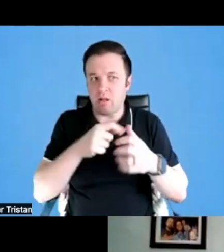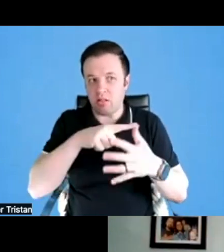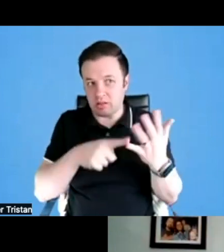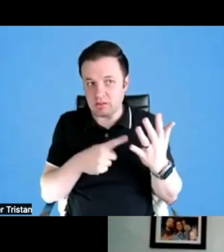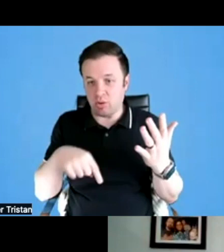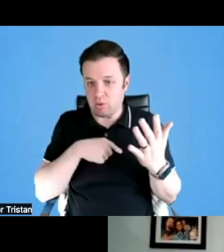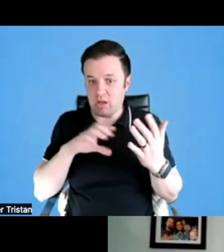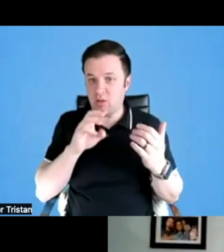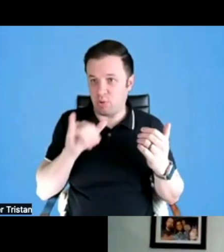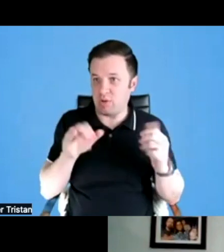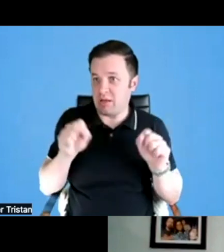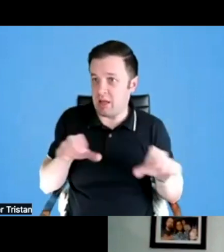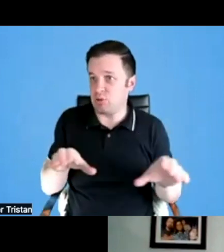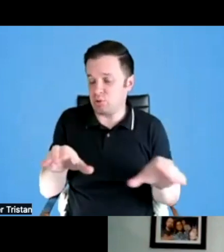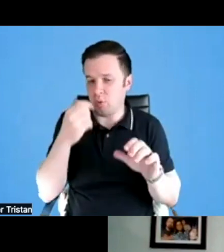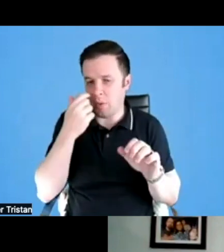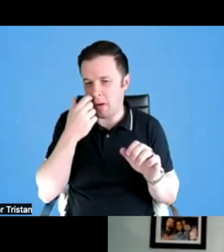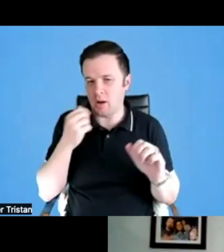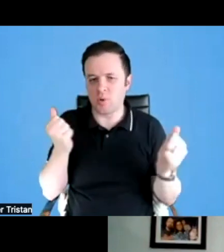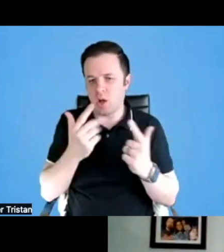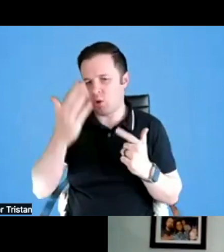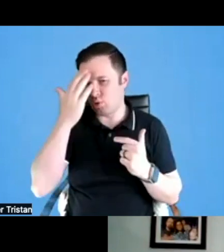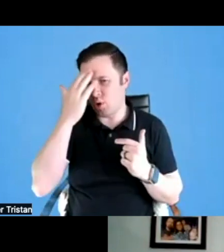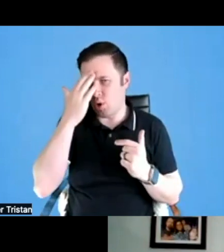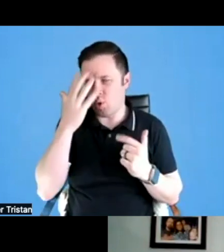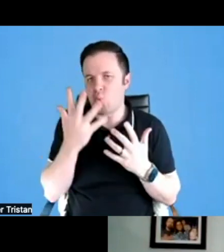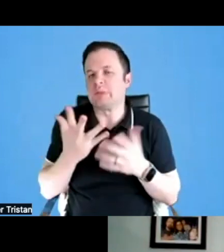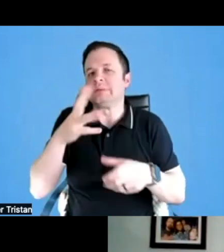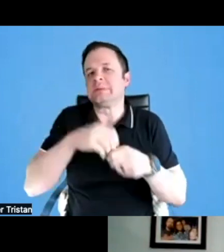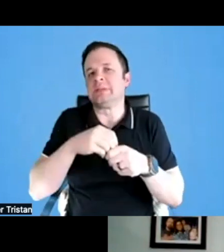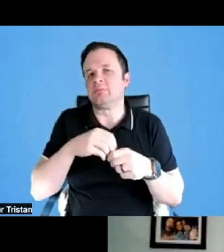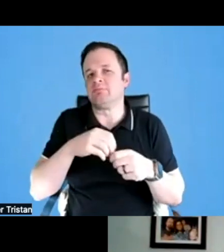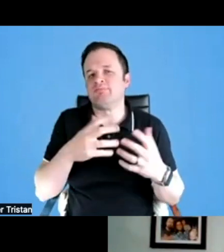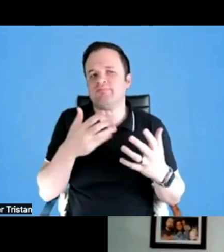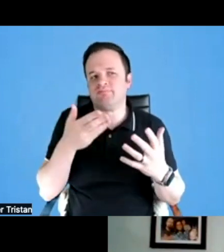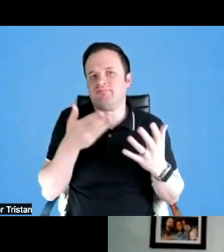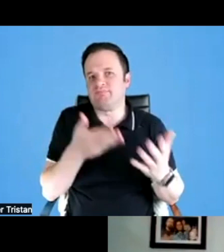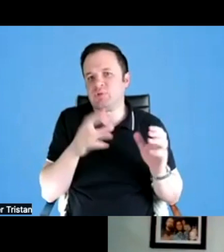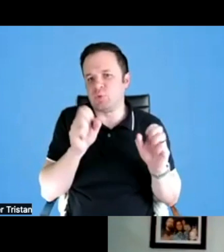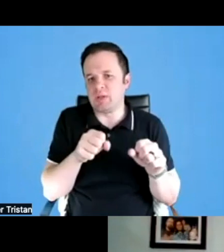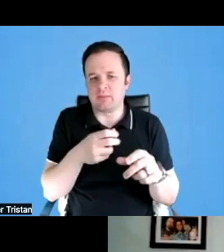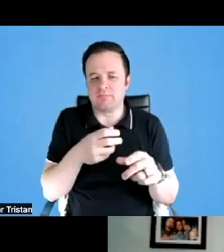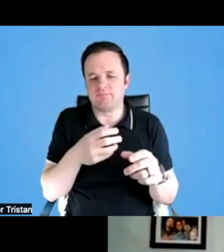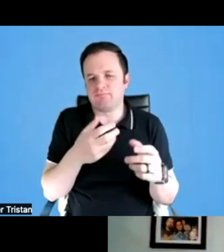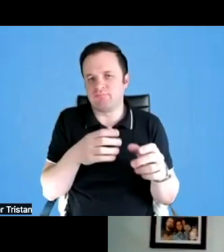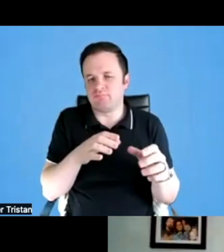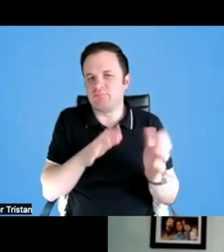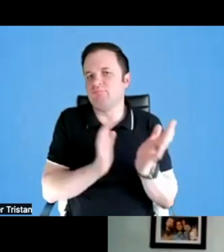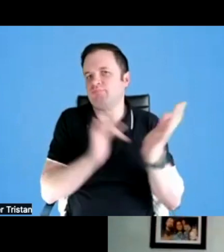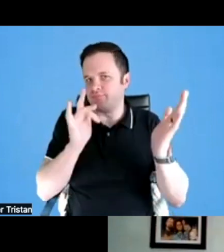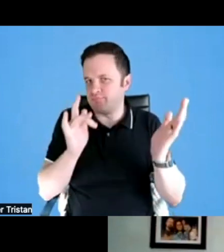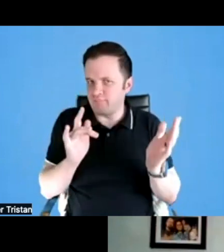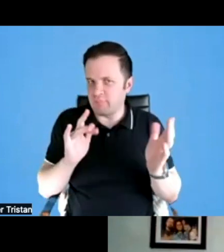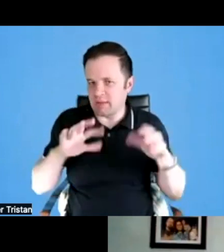a community can do, and that we all know what's in that cipher so that we can take advantage of that as a